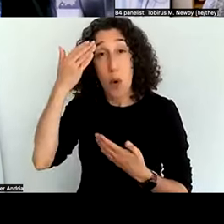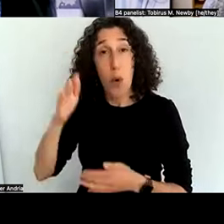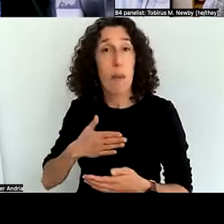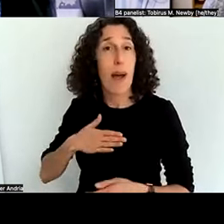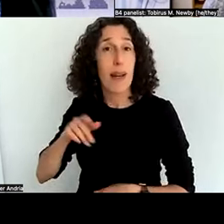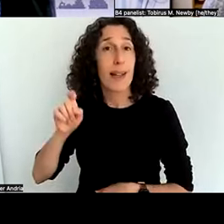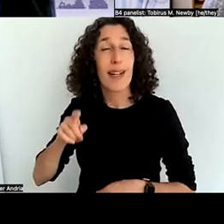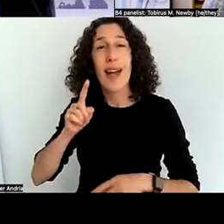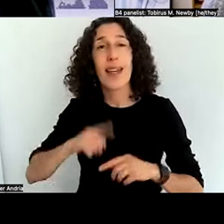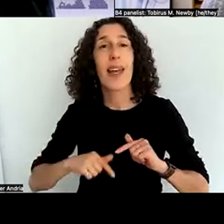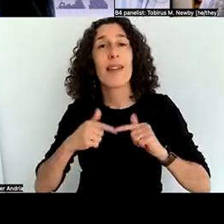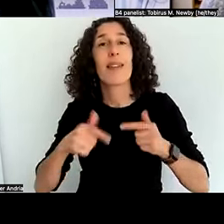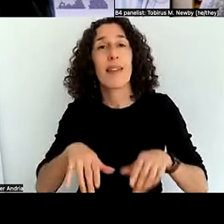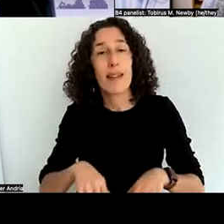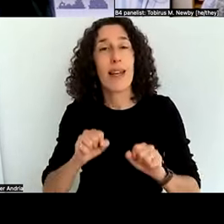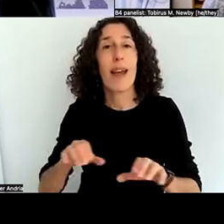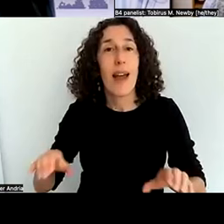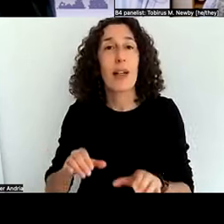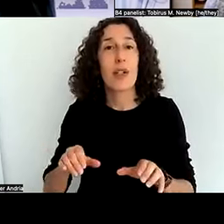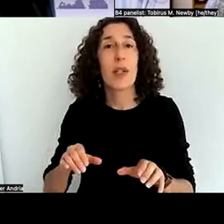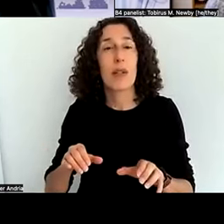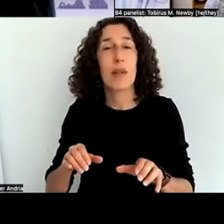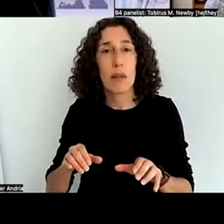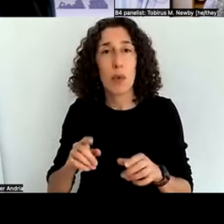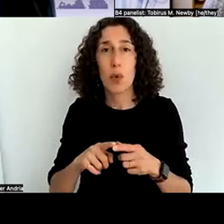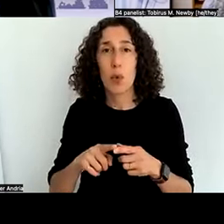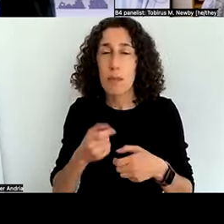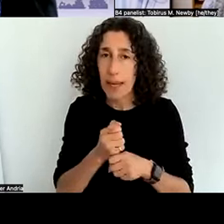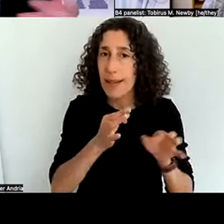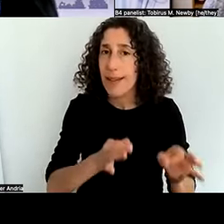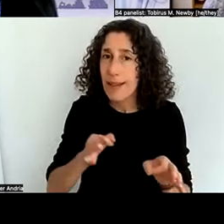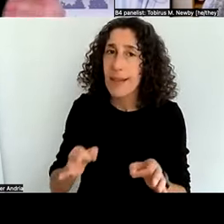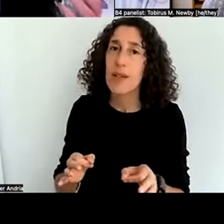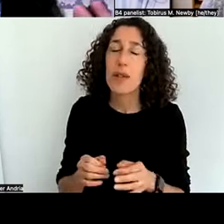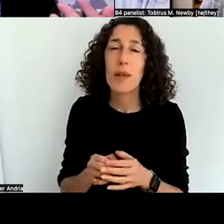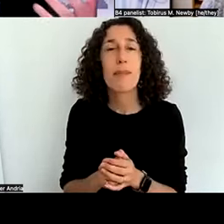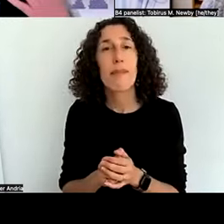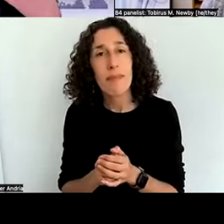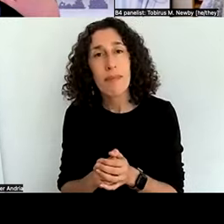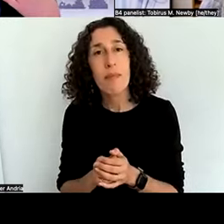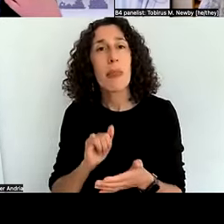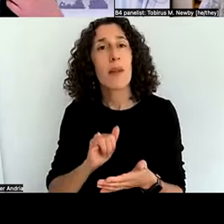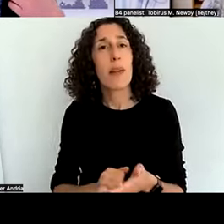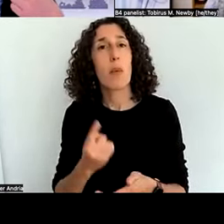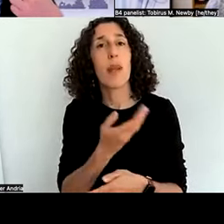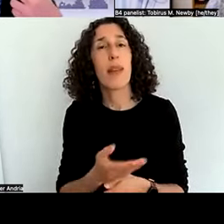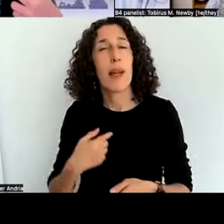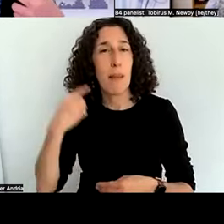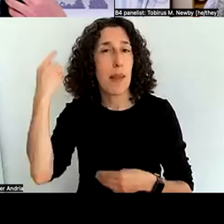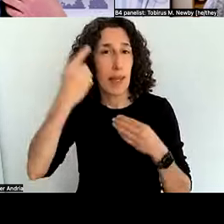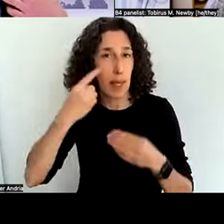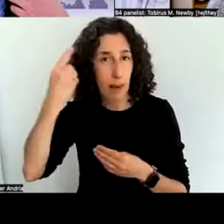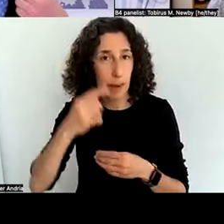I also recognize in my role of working in a resource center that it's also